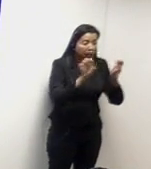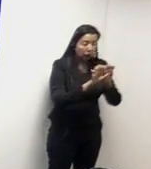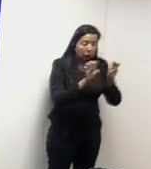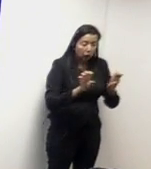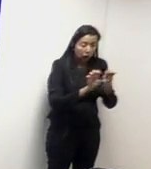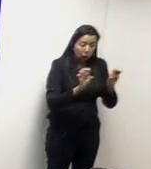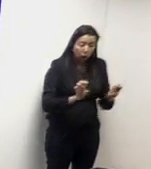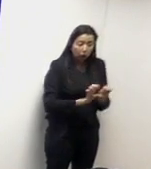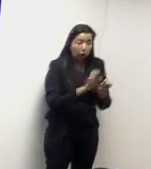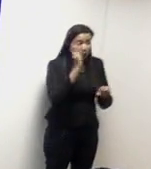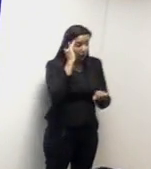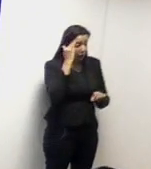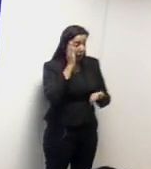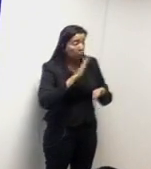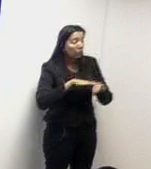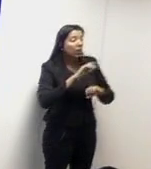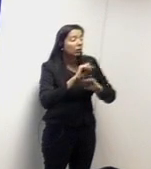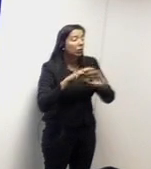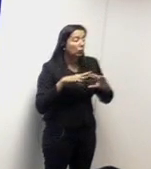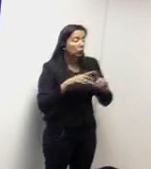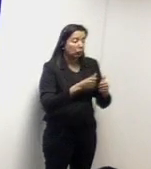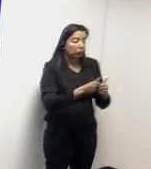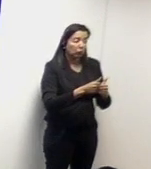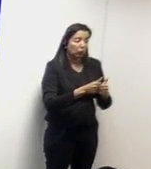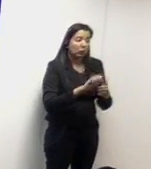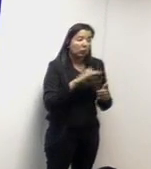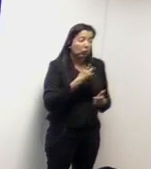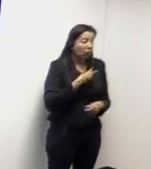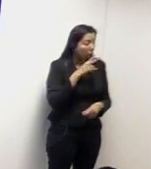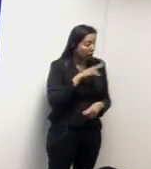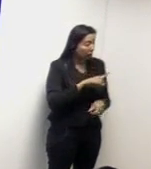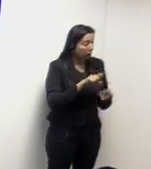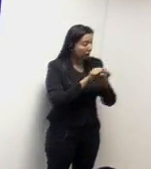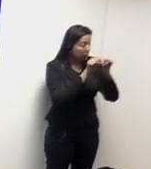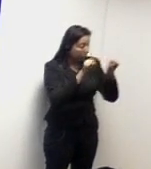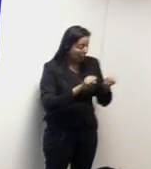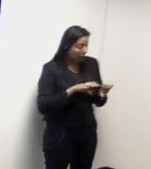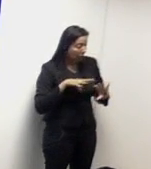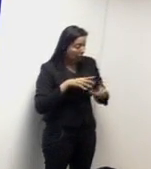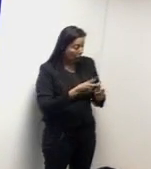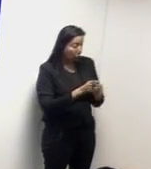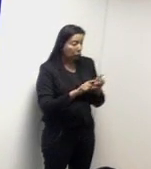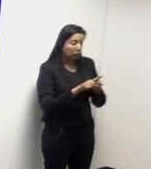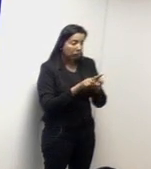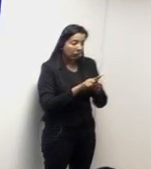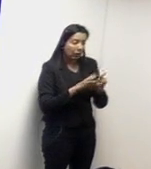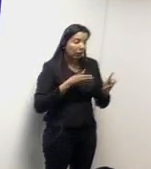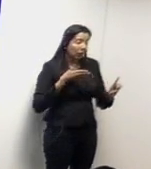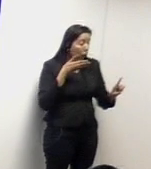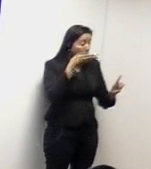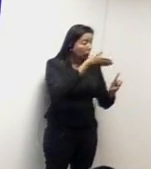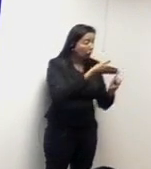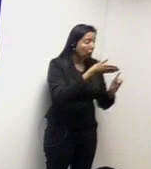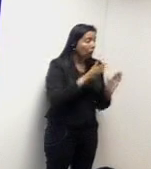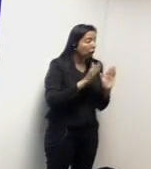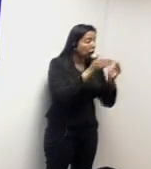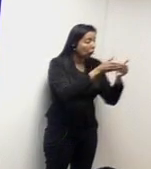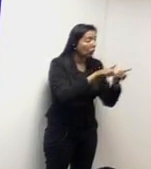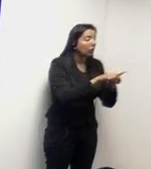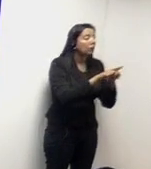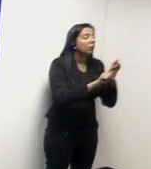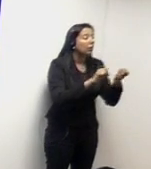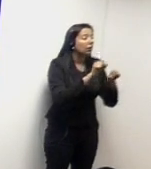is we view the system as a whole. We focus on the causal relationships. Those are cause and effect relationships over